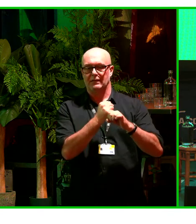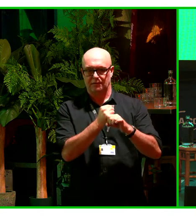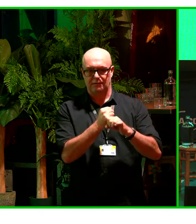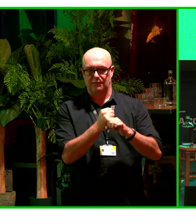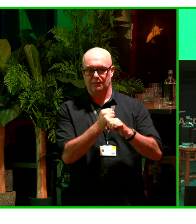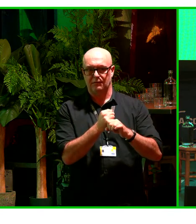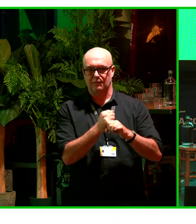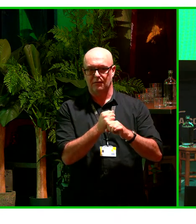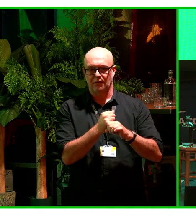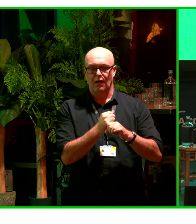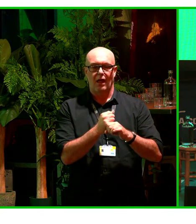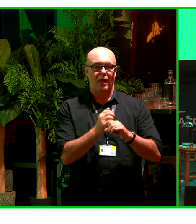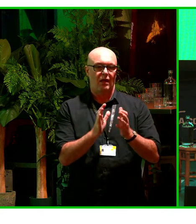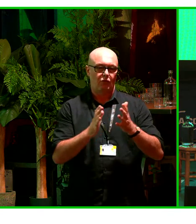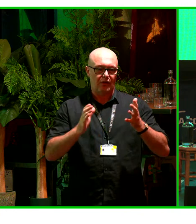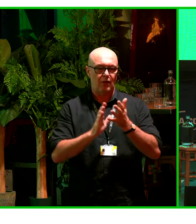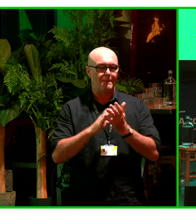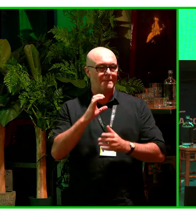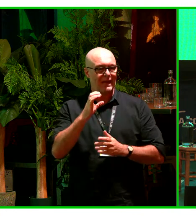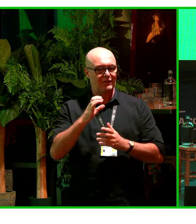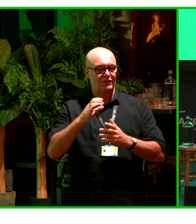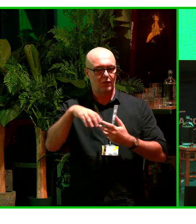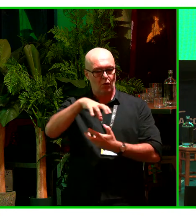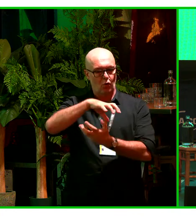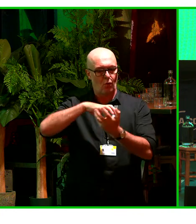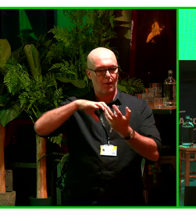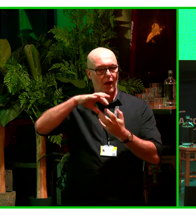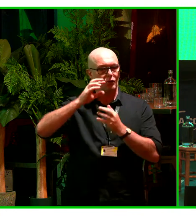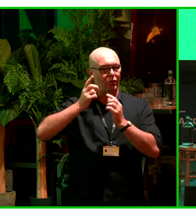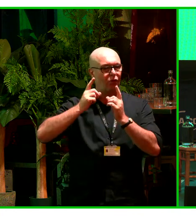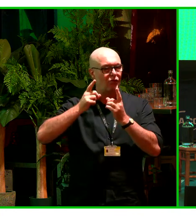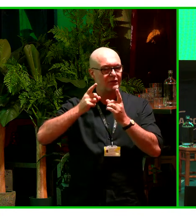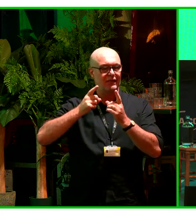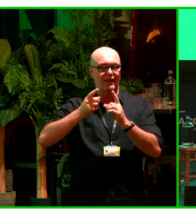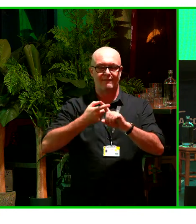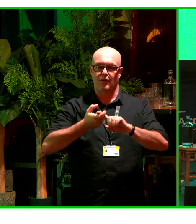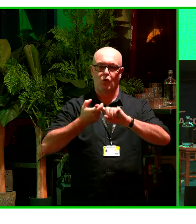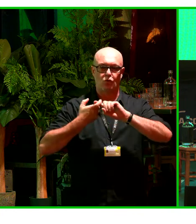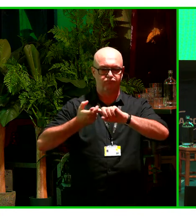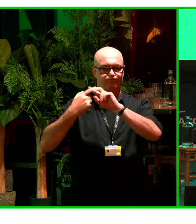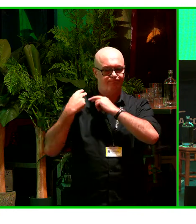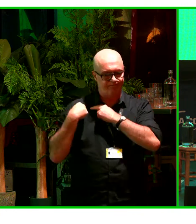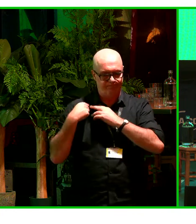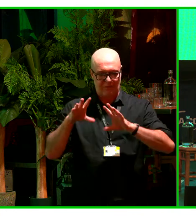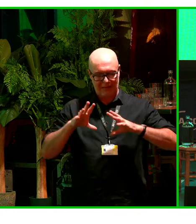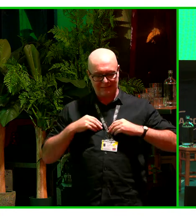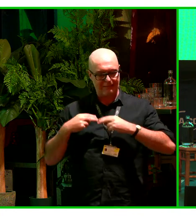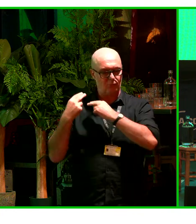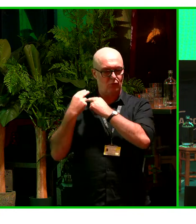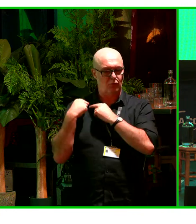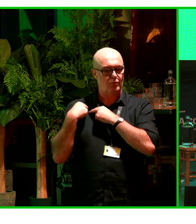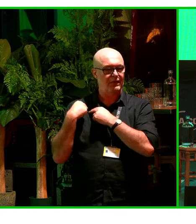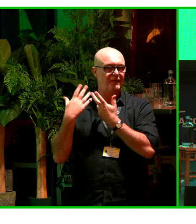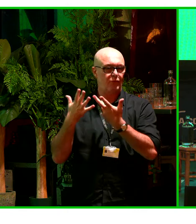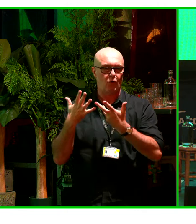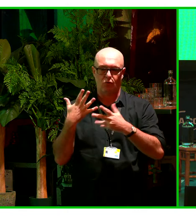Greater Manchester Combined Authority have committed to a retrofit at scale project where they're looking